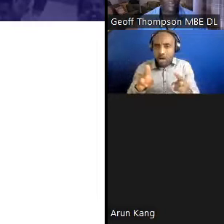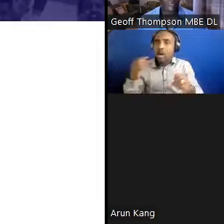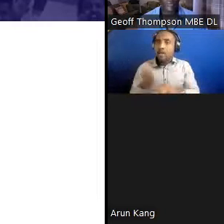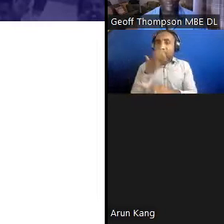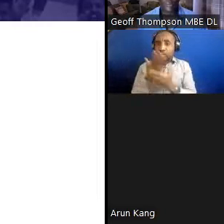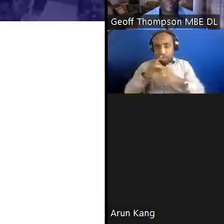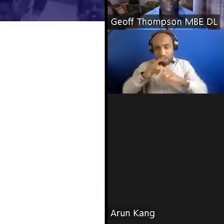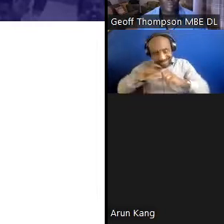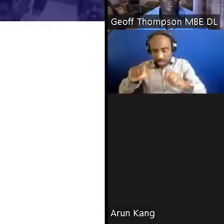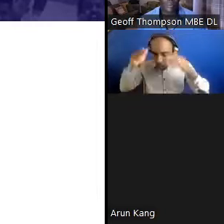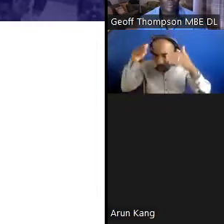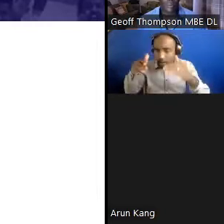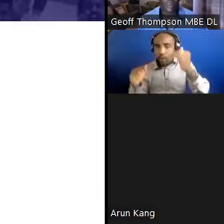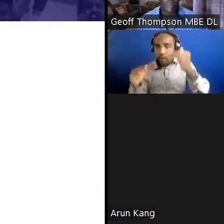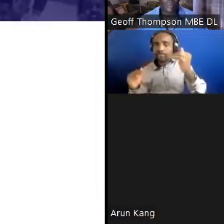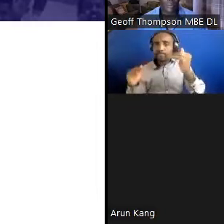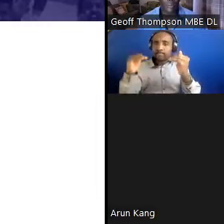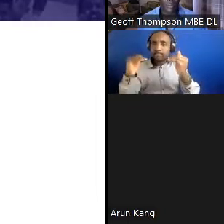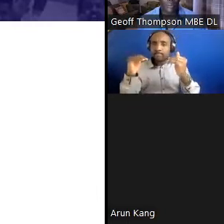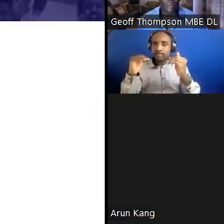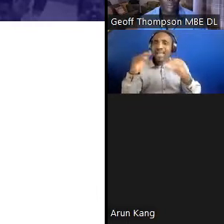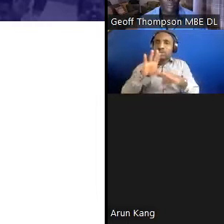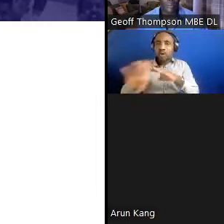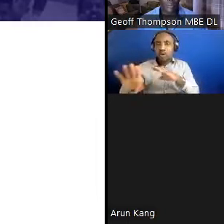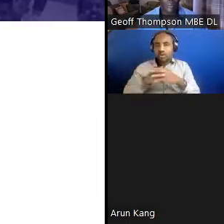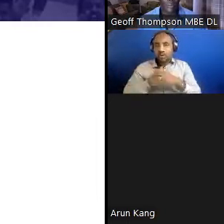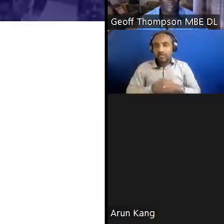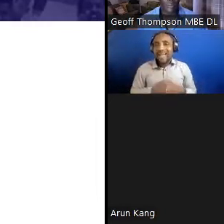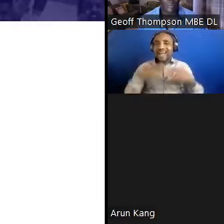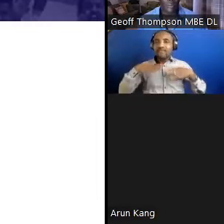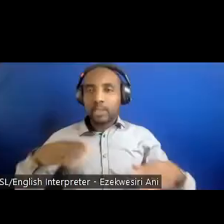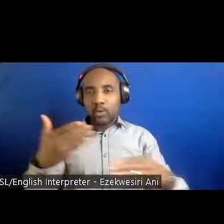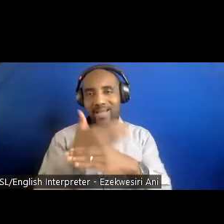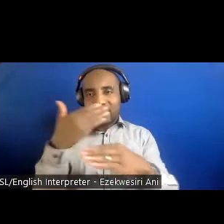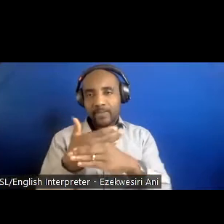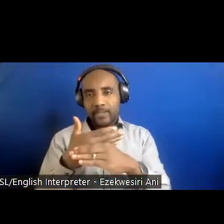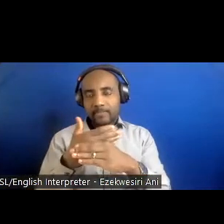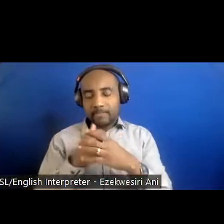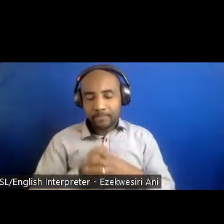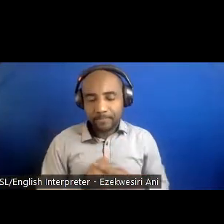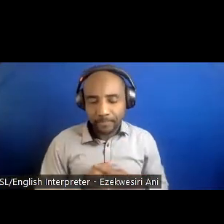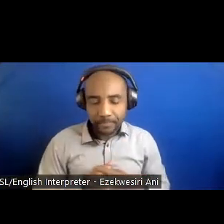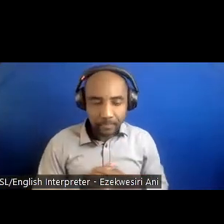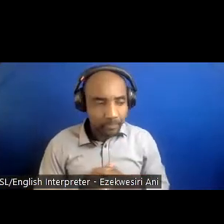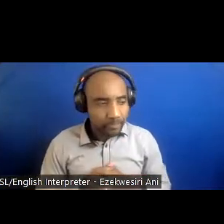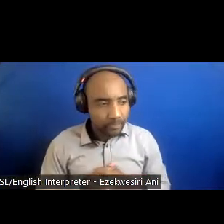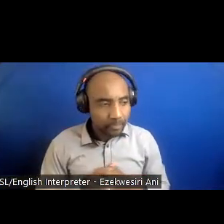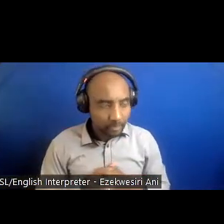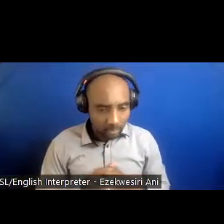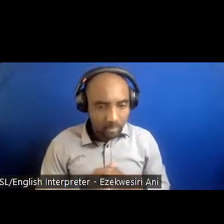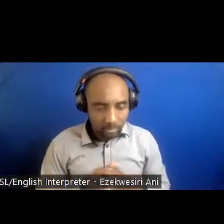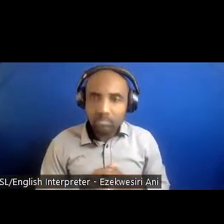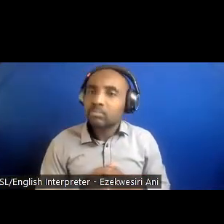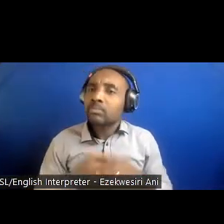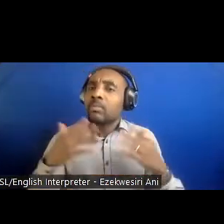focus on reducing inequality in sport and physical activity. Now, the importance of being active